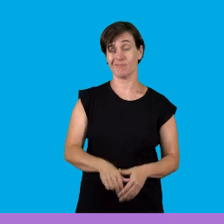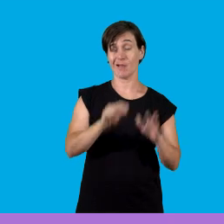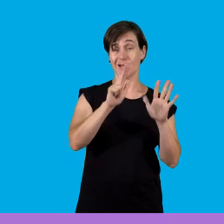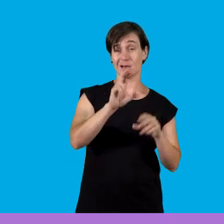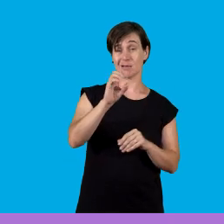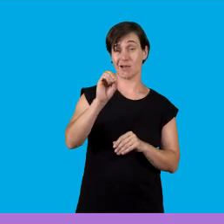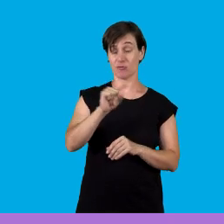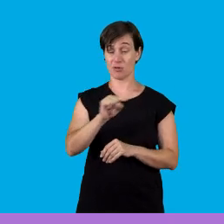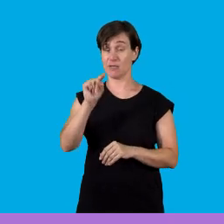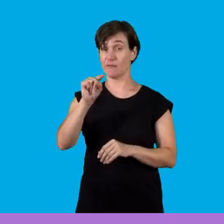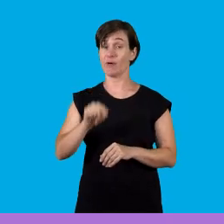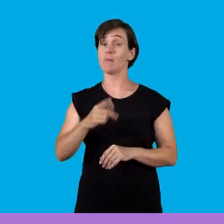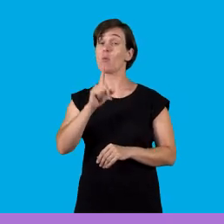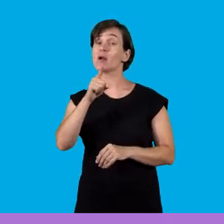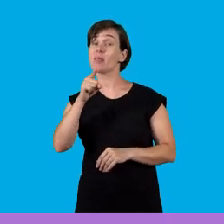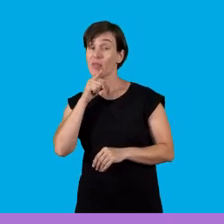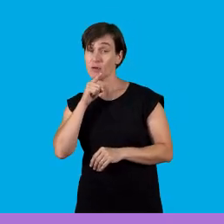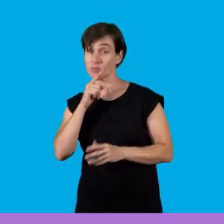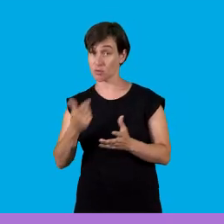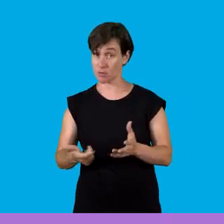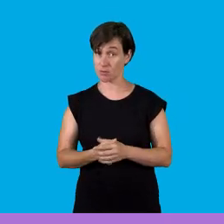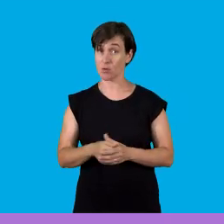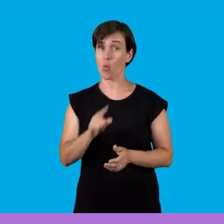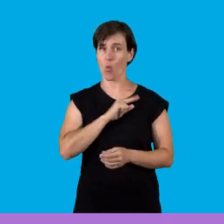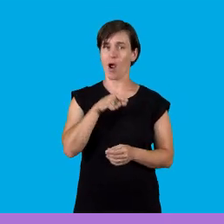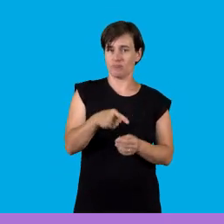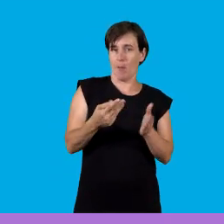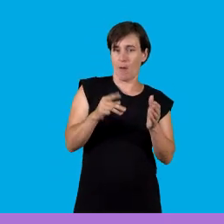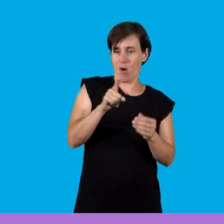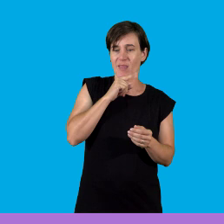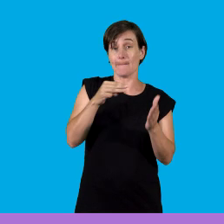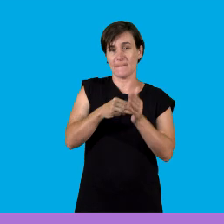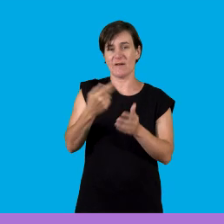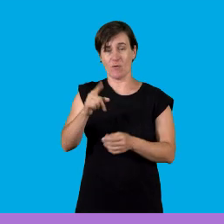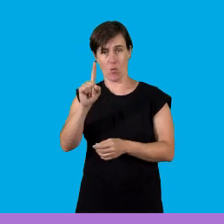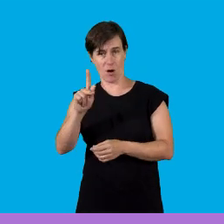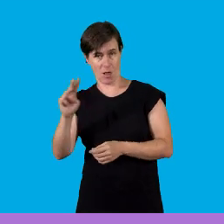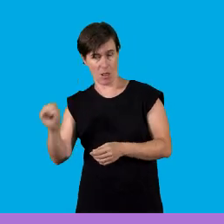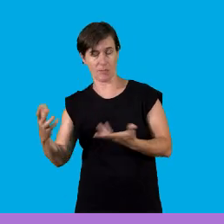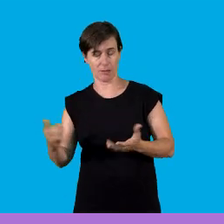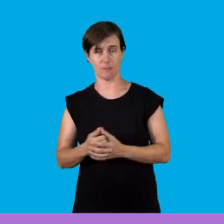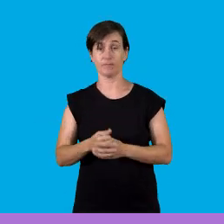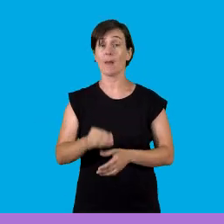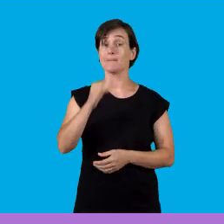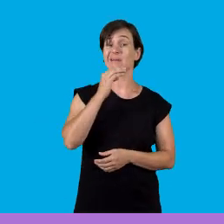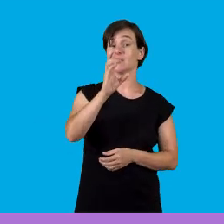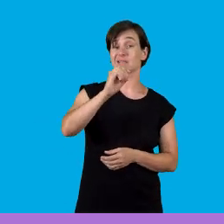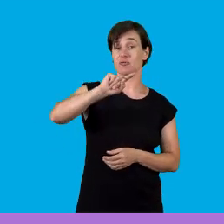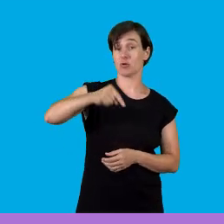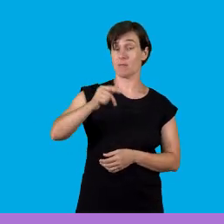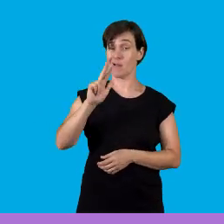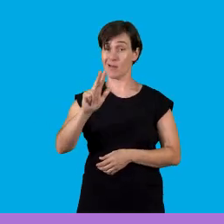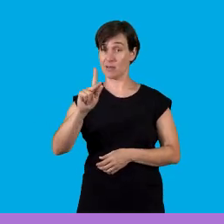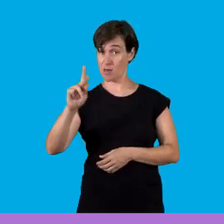so I'll say 800 divided by 1,000. Right, so that should give us 0.8 kilometers. So